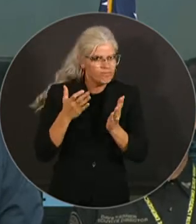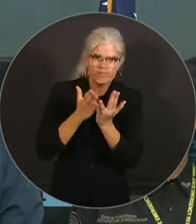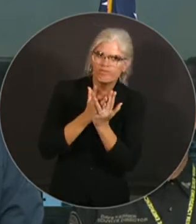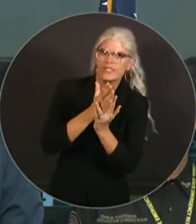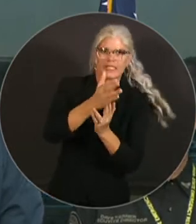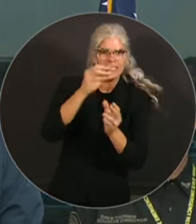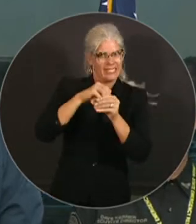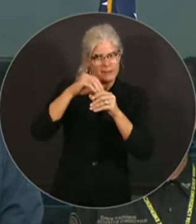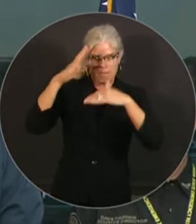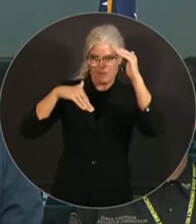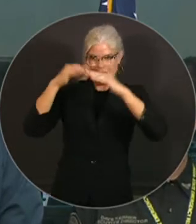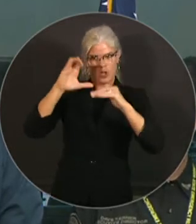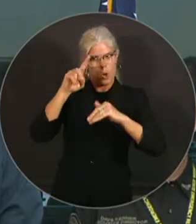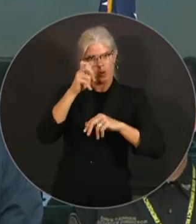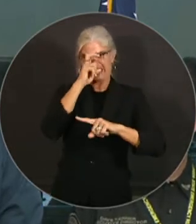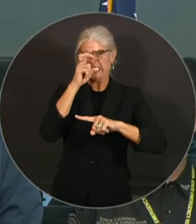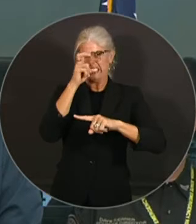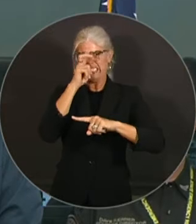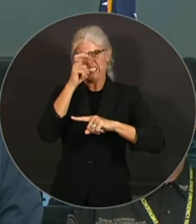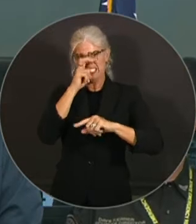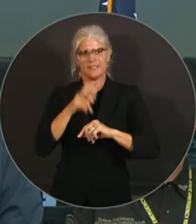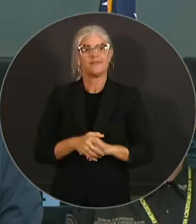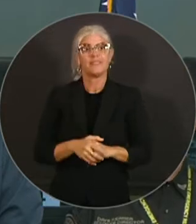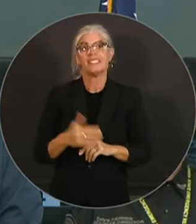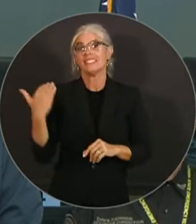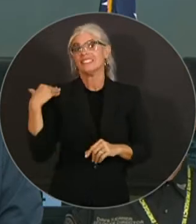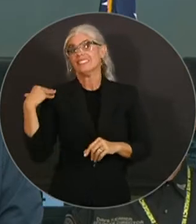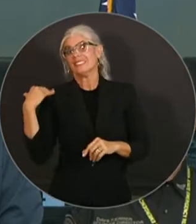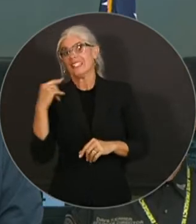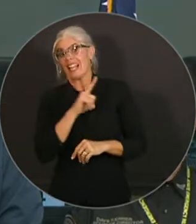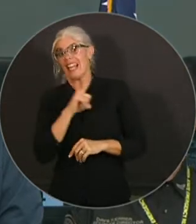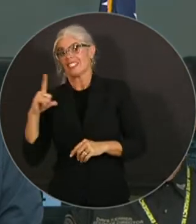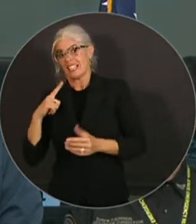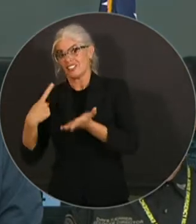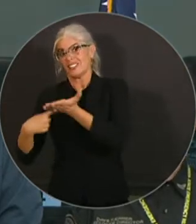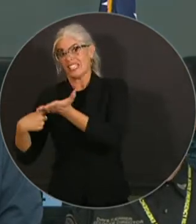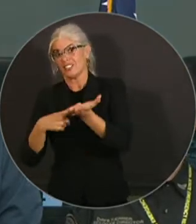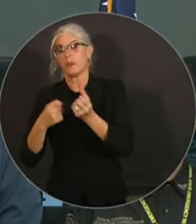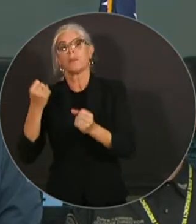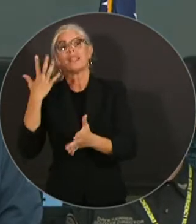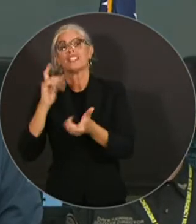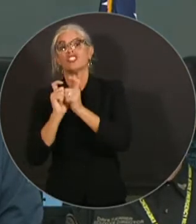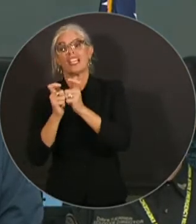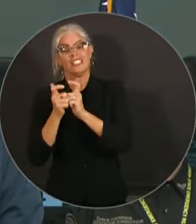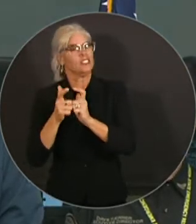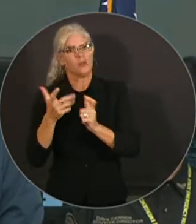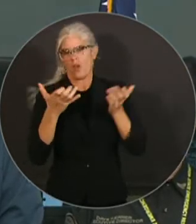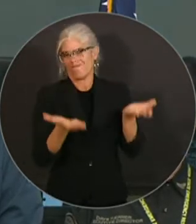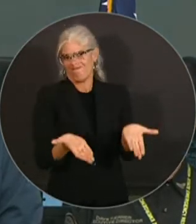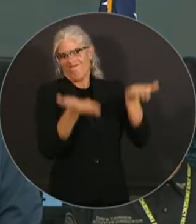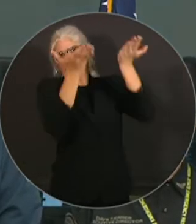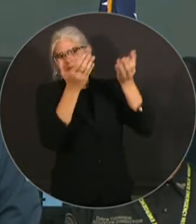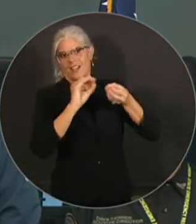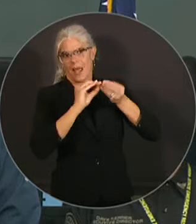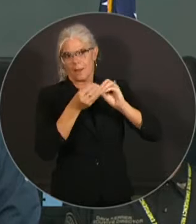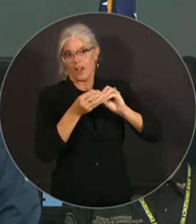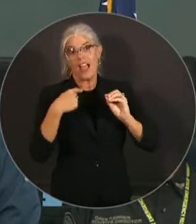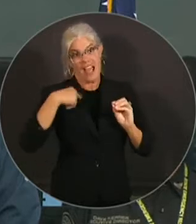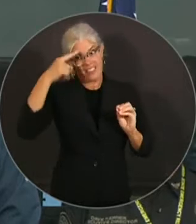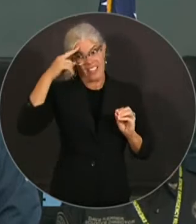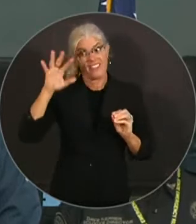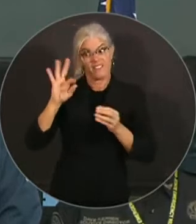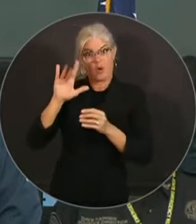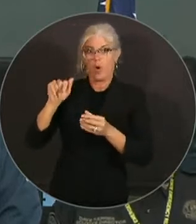administration, this last legislative session, made changes that increasing that. So again, I think Florida leads the way, and we're going to continue to do